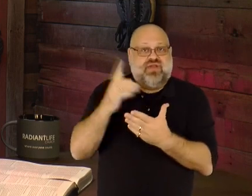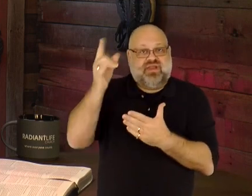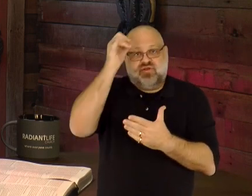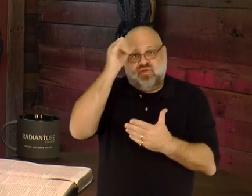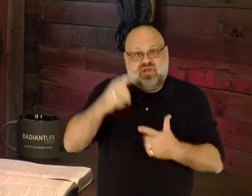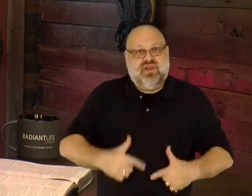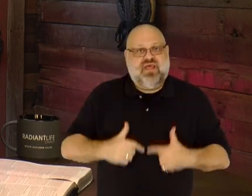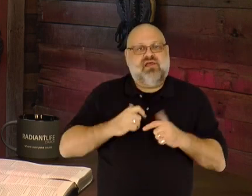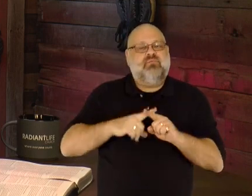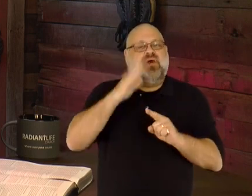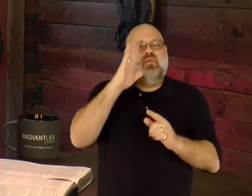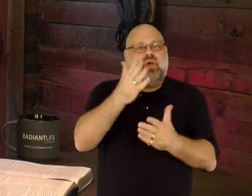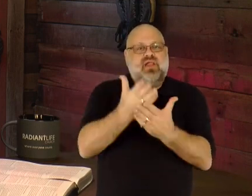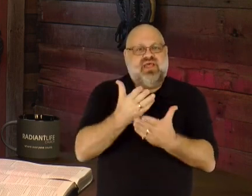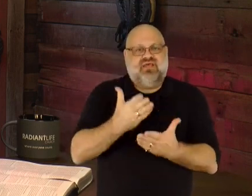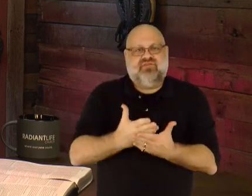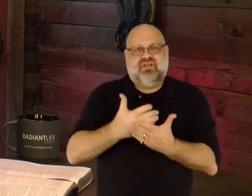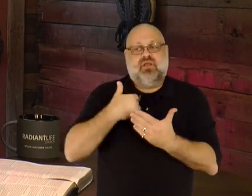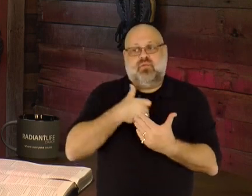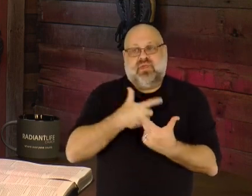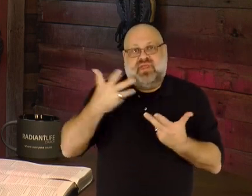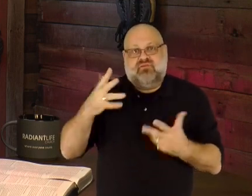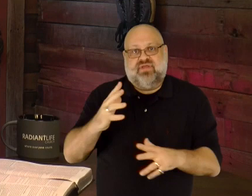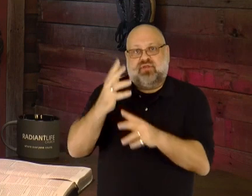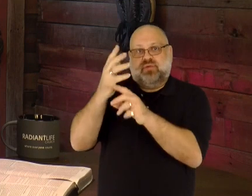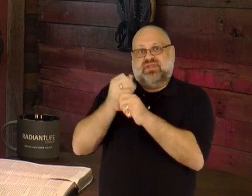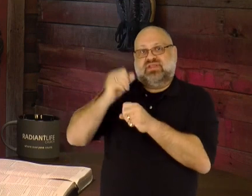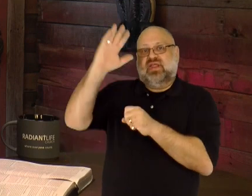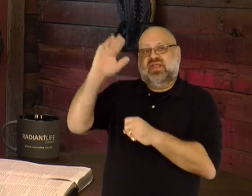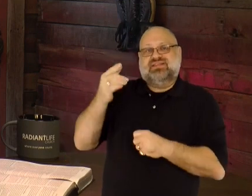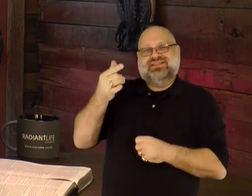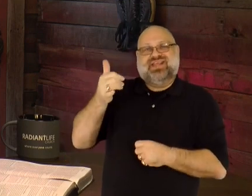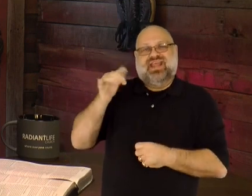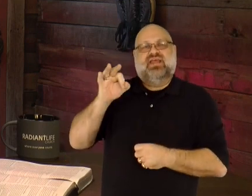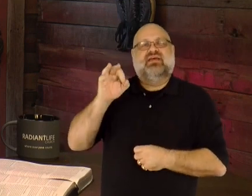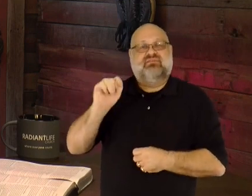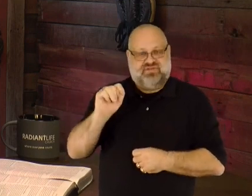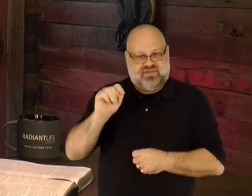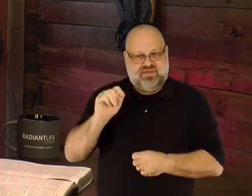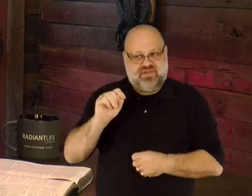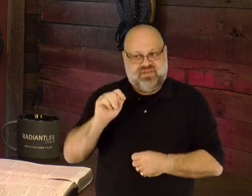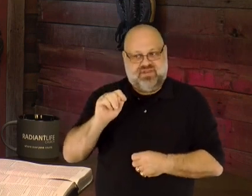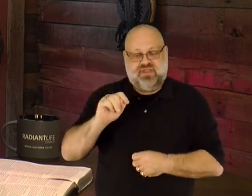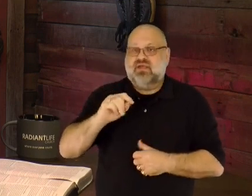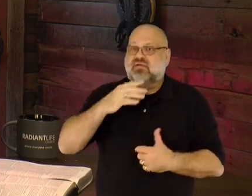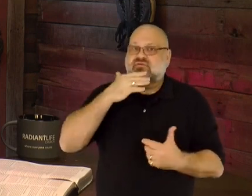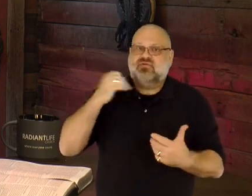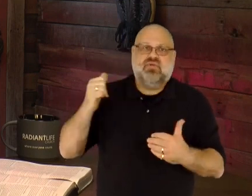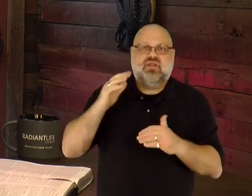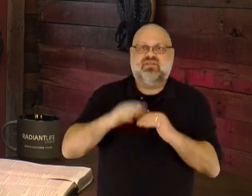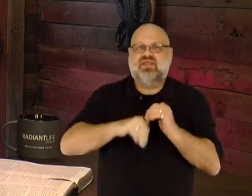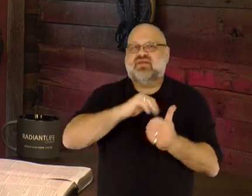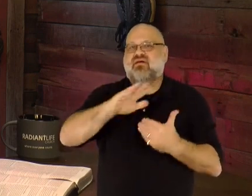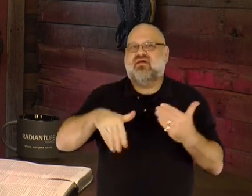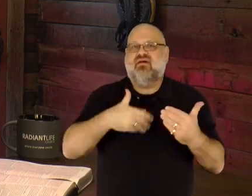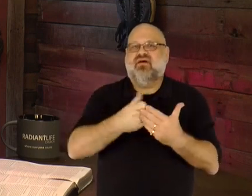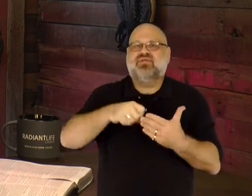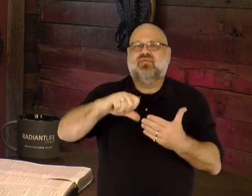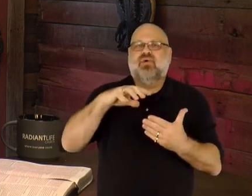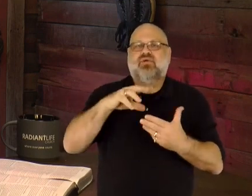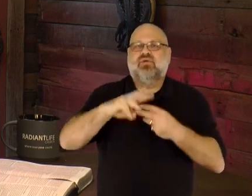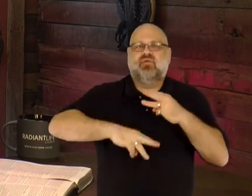be evidence that we have received His gift that is greater than all the wealth in the